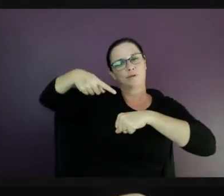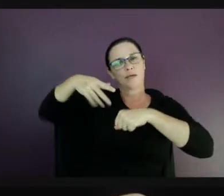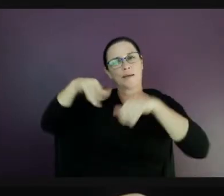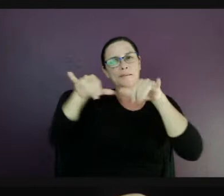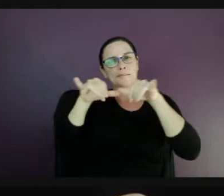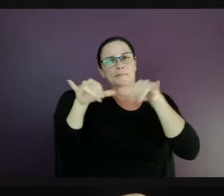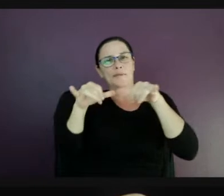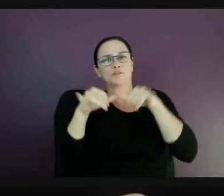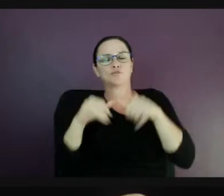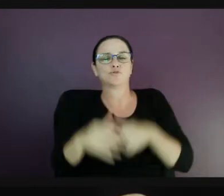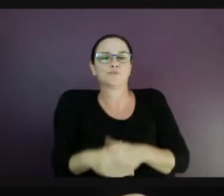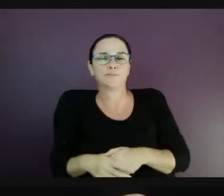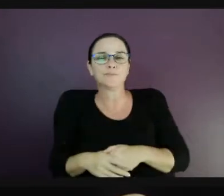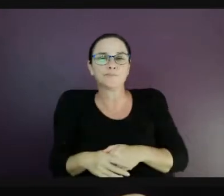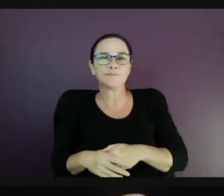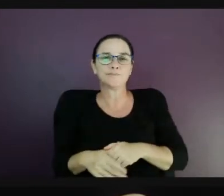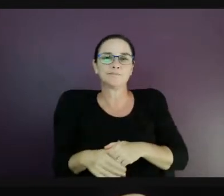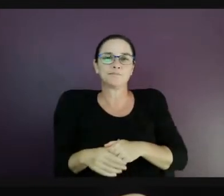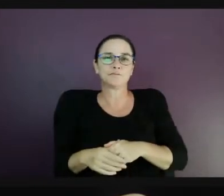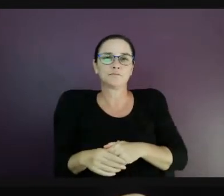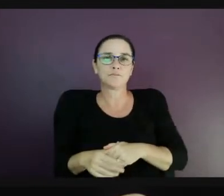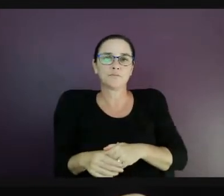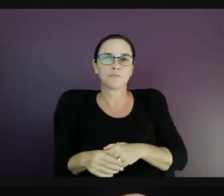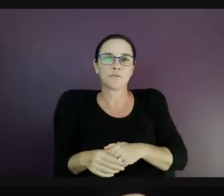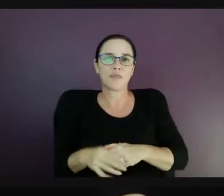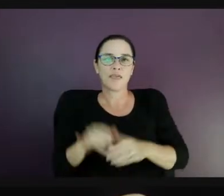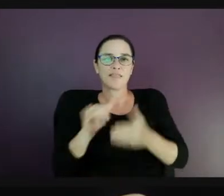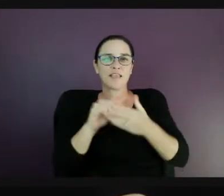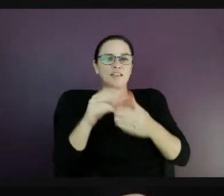Halemakma'u lava lakes, hardened crust.